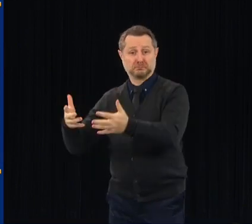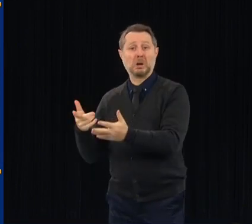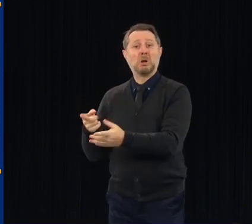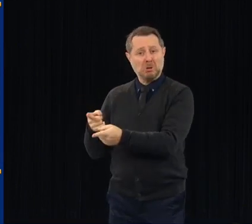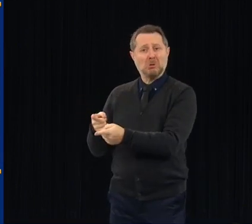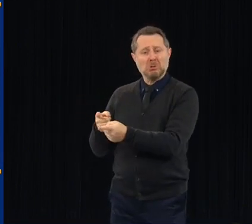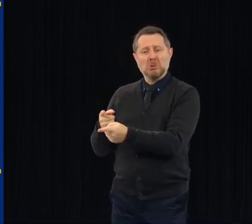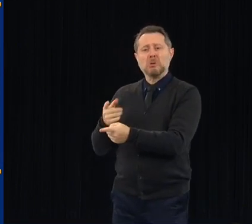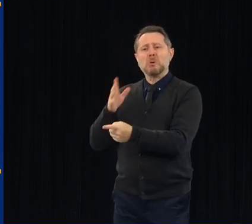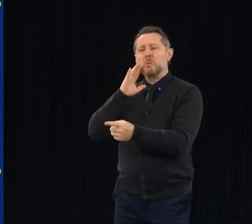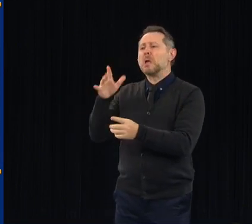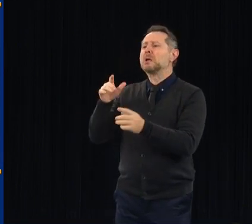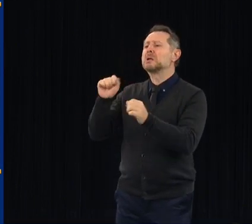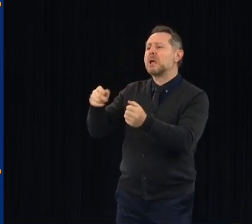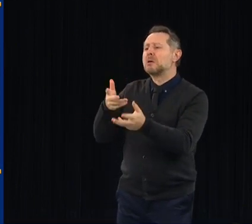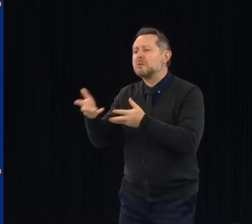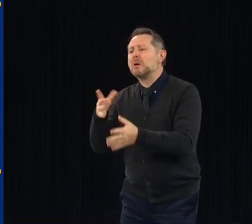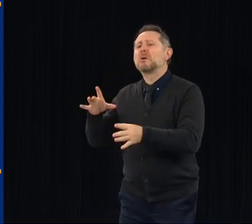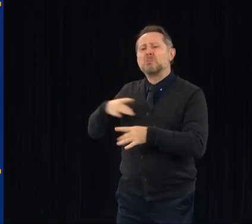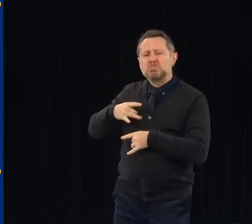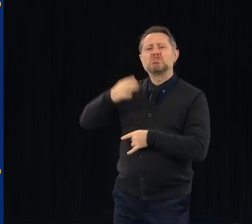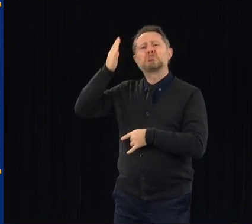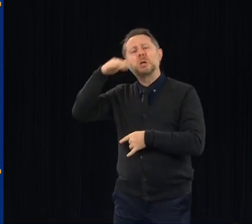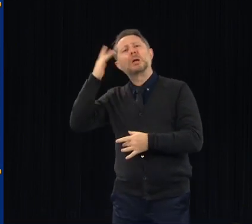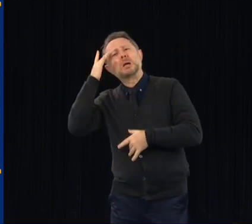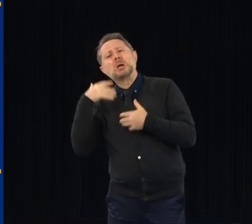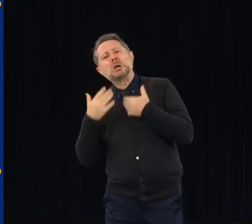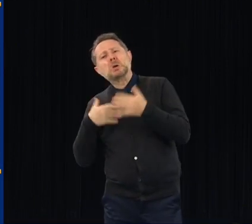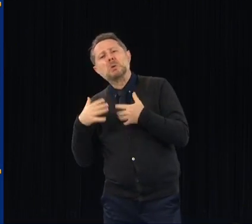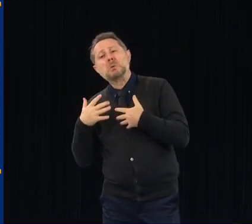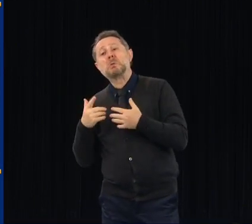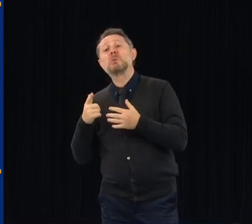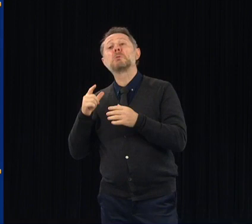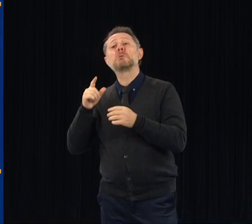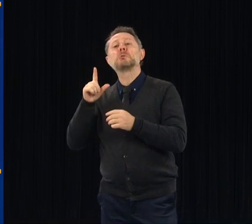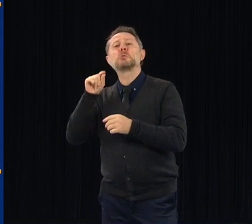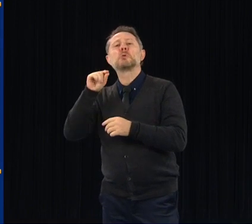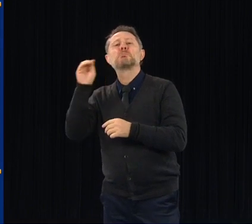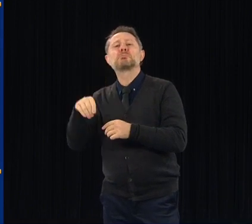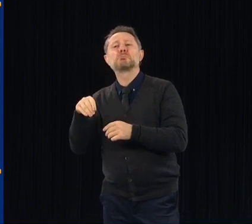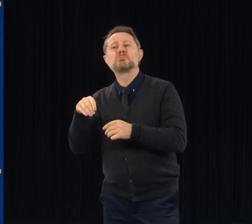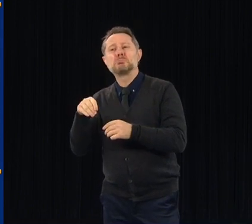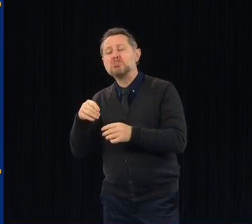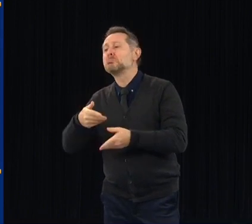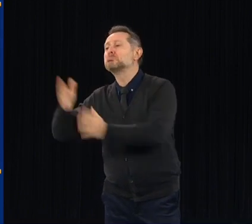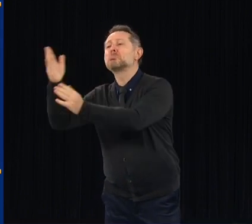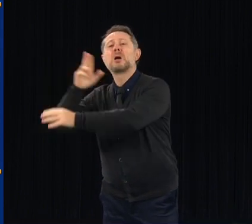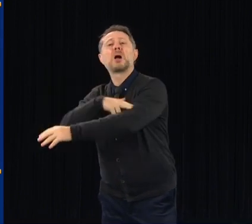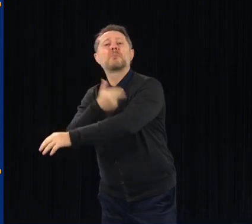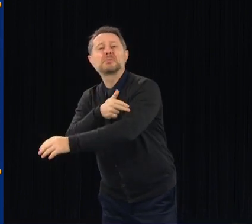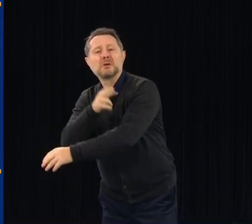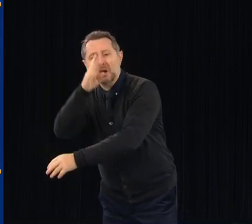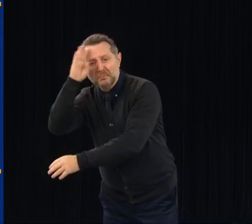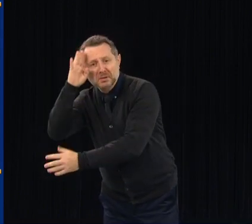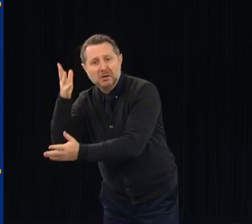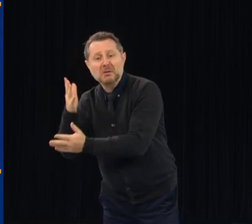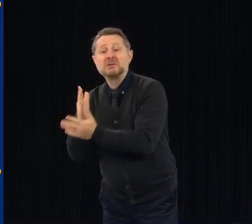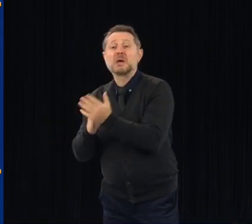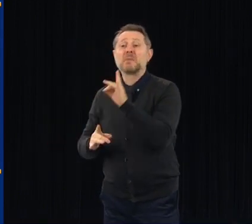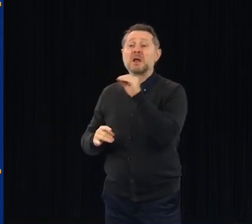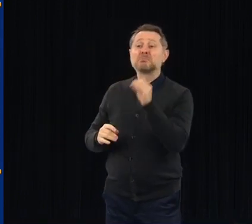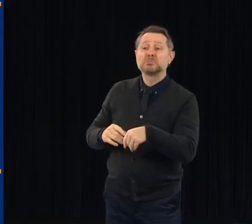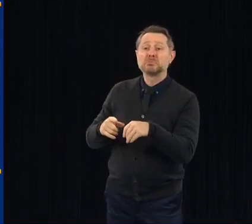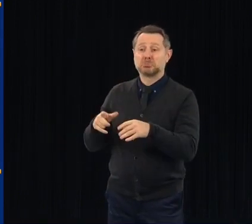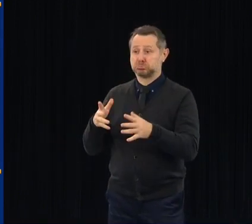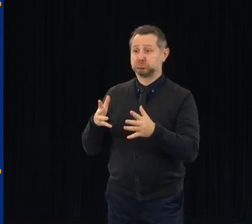you will get sick. 20% require hospitalization. But the hospital system is very effective, and it makes